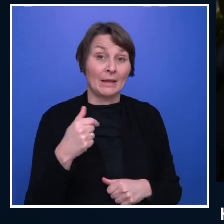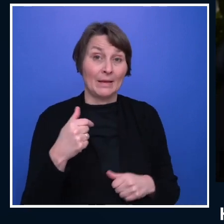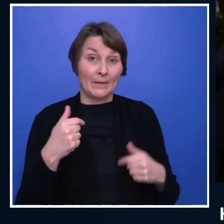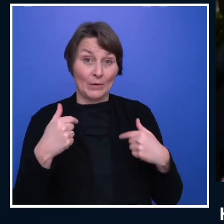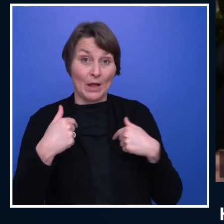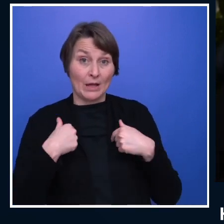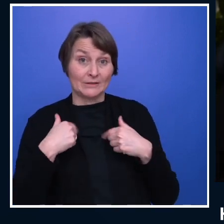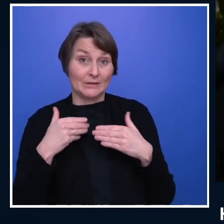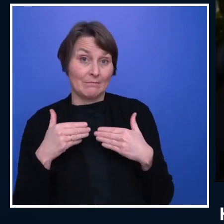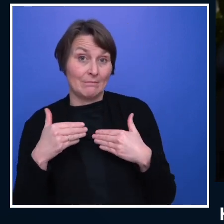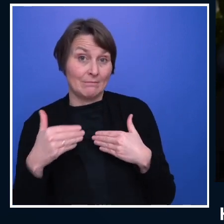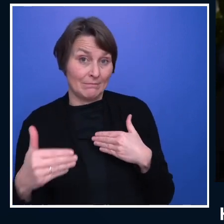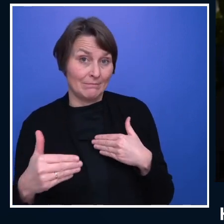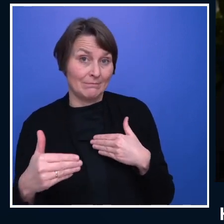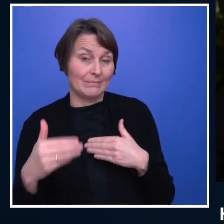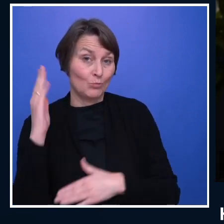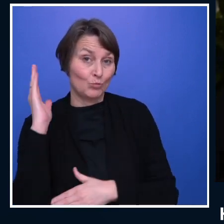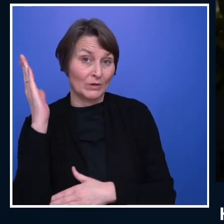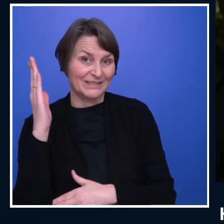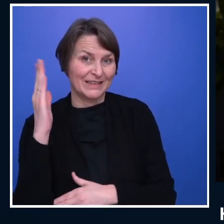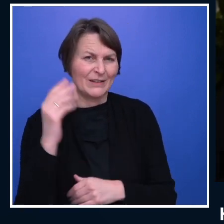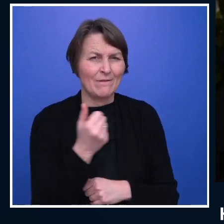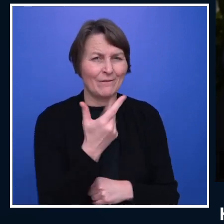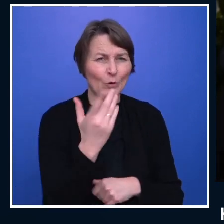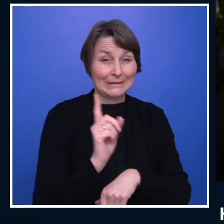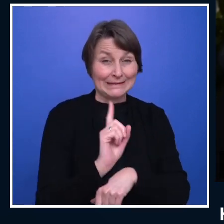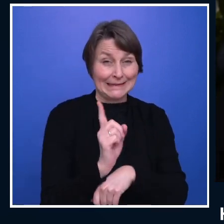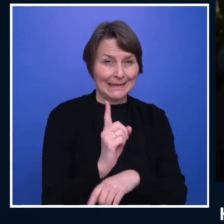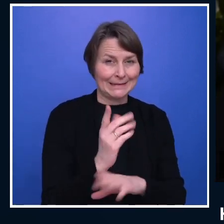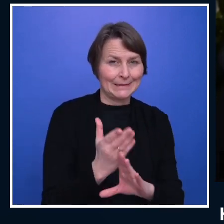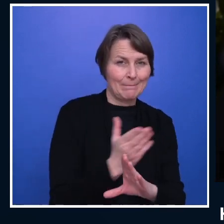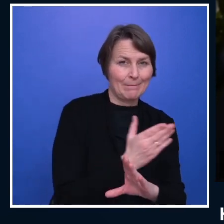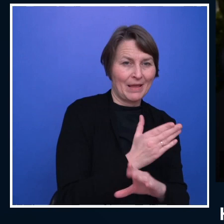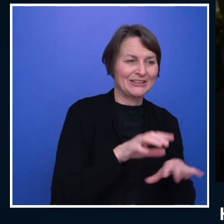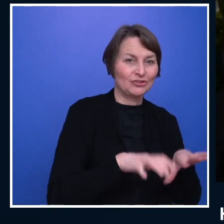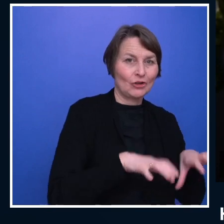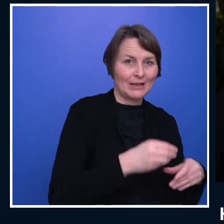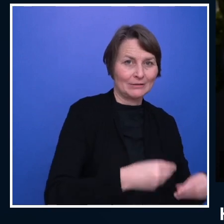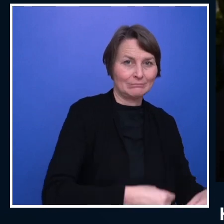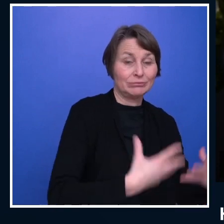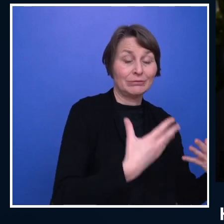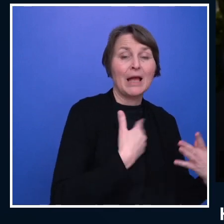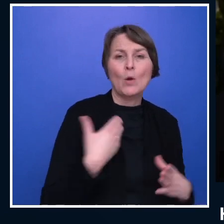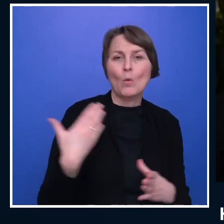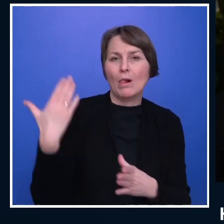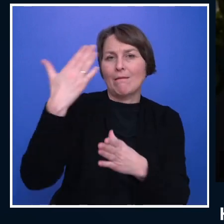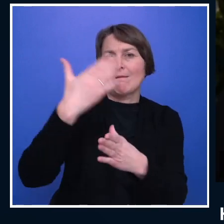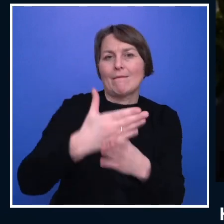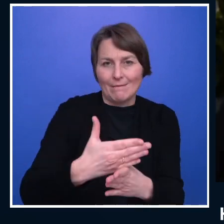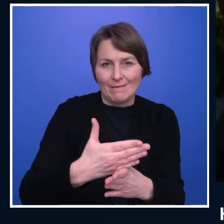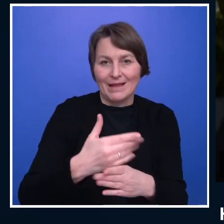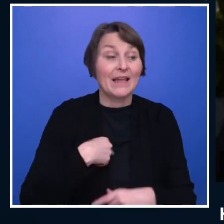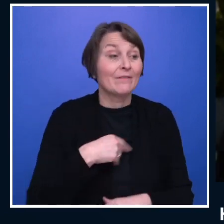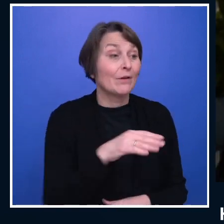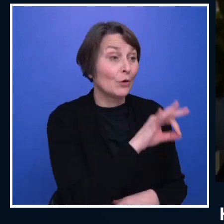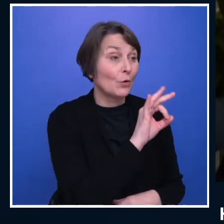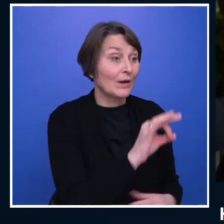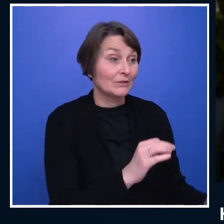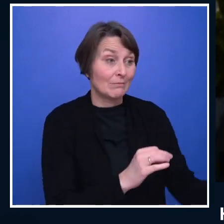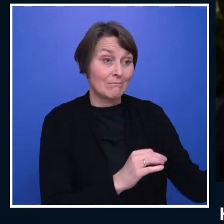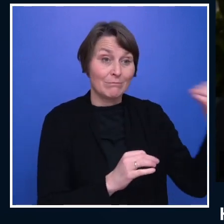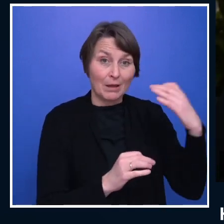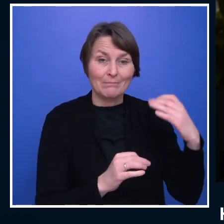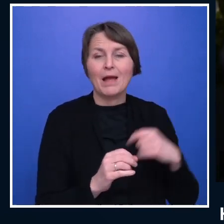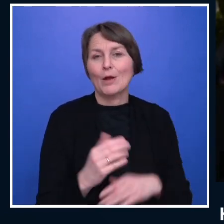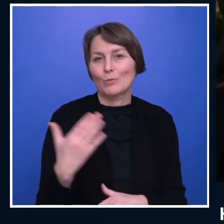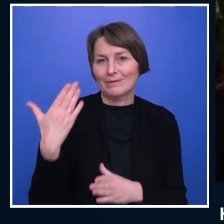like that. So Okay. Good to know. I will do my best to interfere your presentation when there is a I question. would love it if you would interfere with my